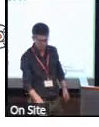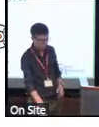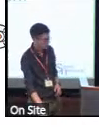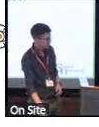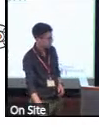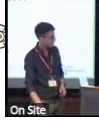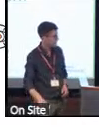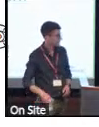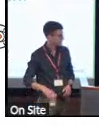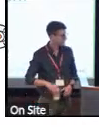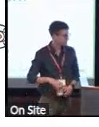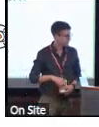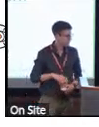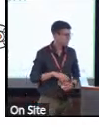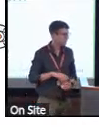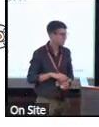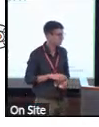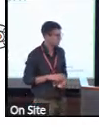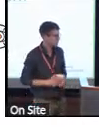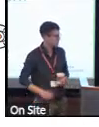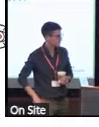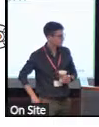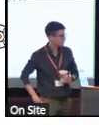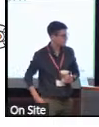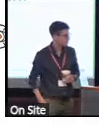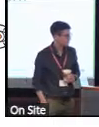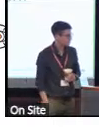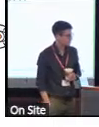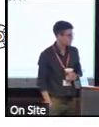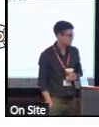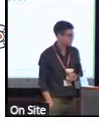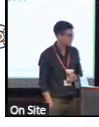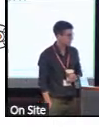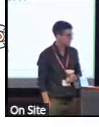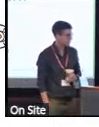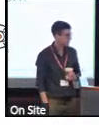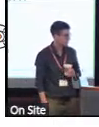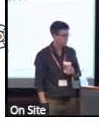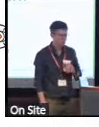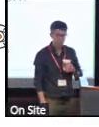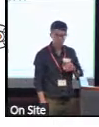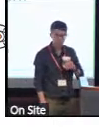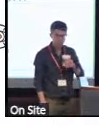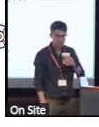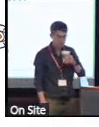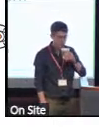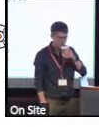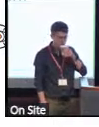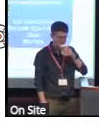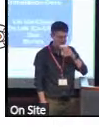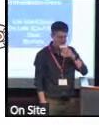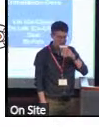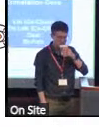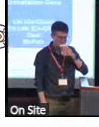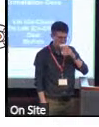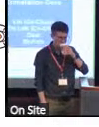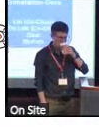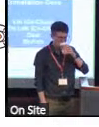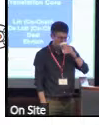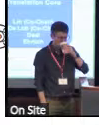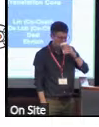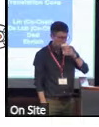address critical barriers that are hindering progress in the field of sensory aging research. We have a